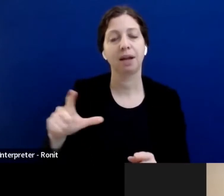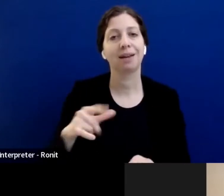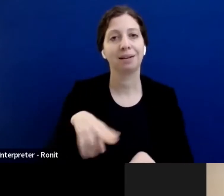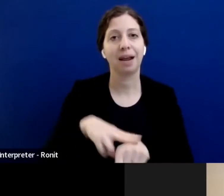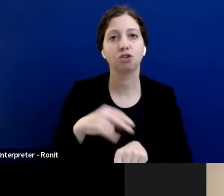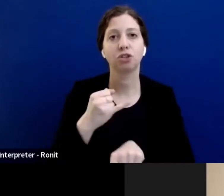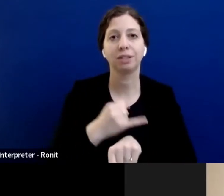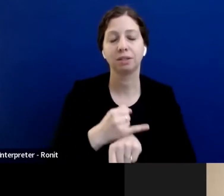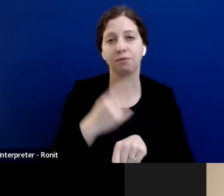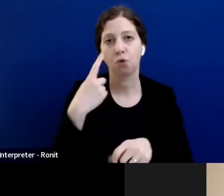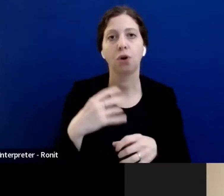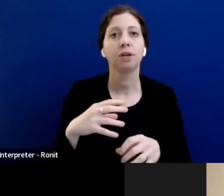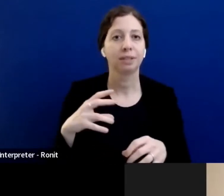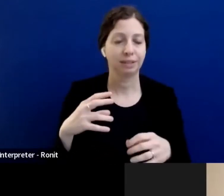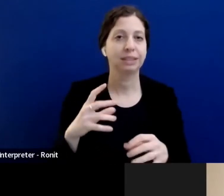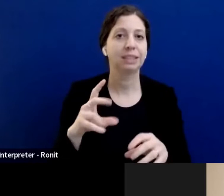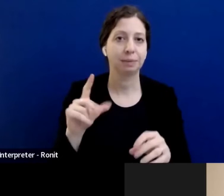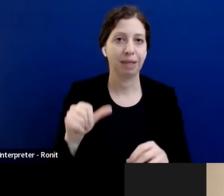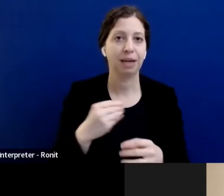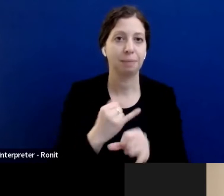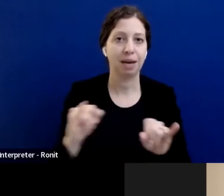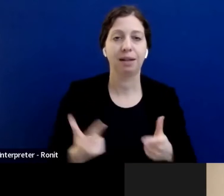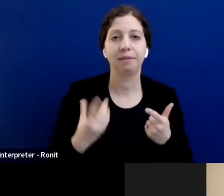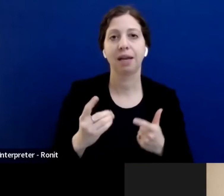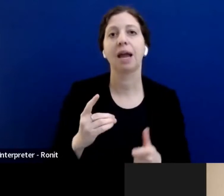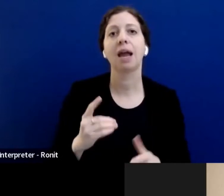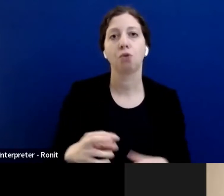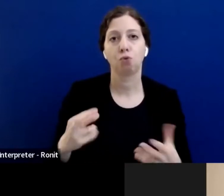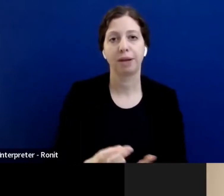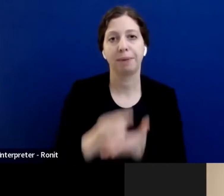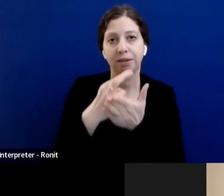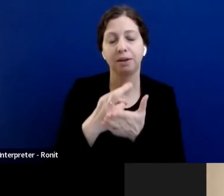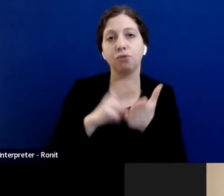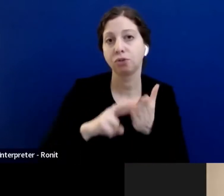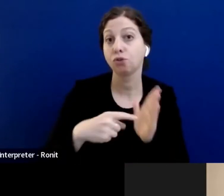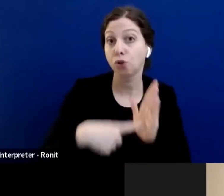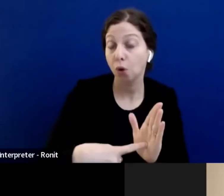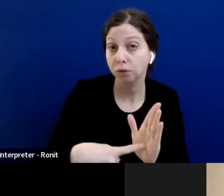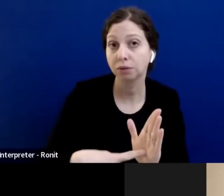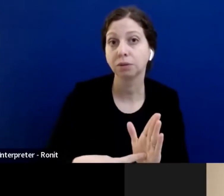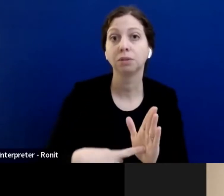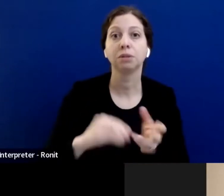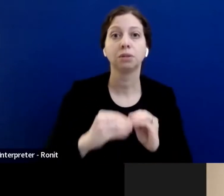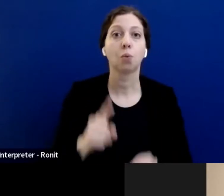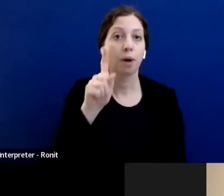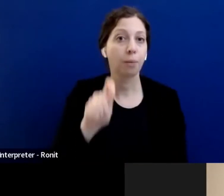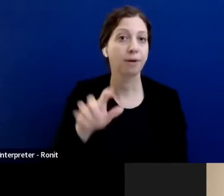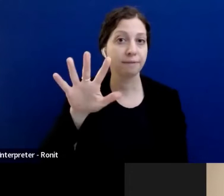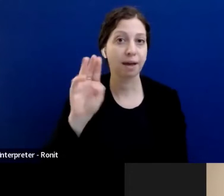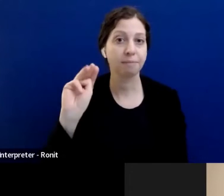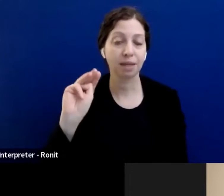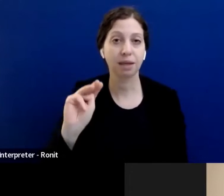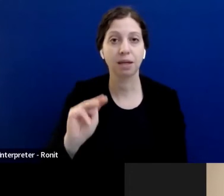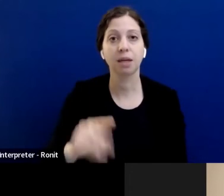Disability Independent Living and Rehabilitative Research show that an astounding 1.5 million traumatic